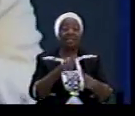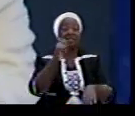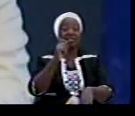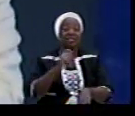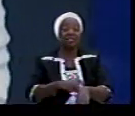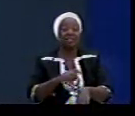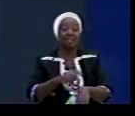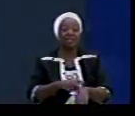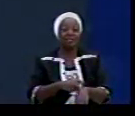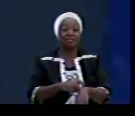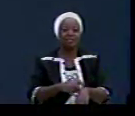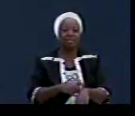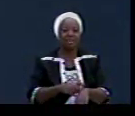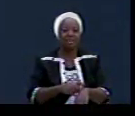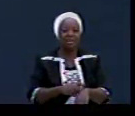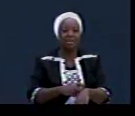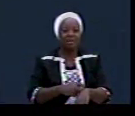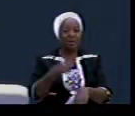For